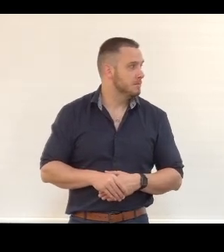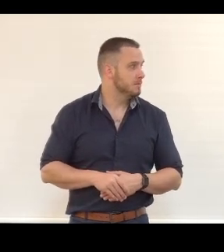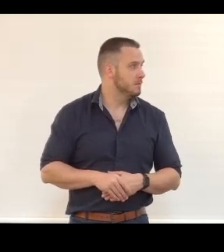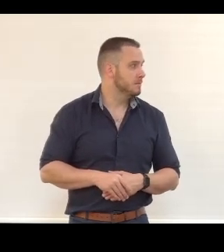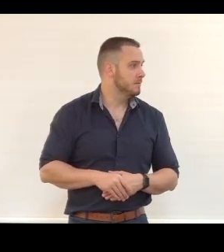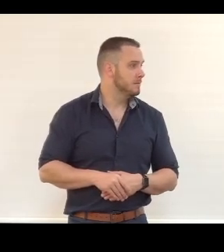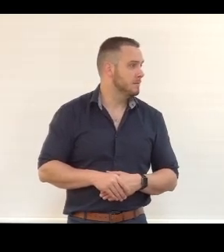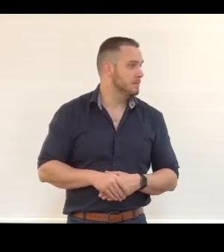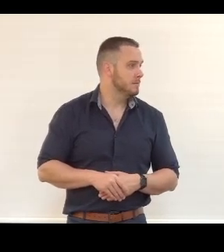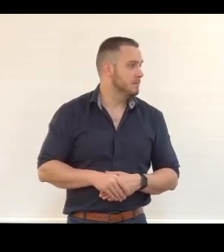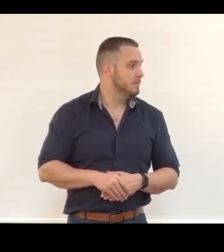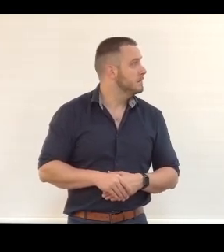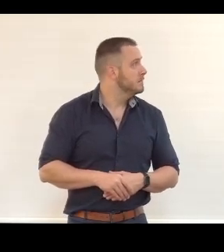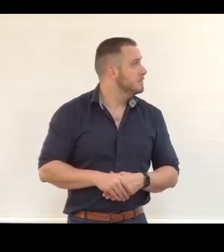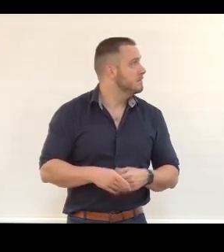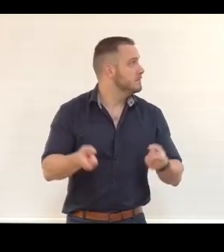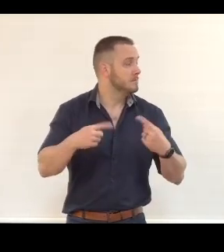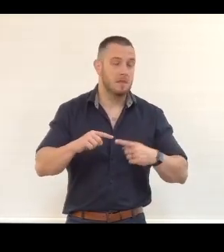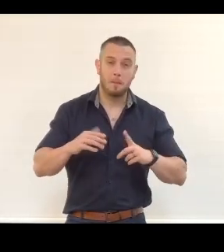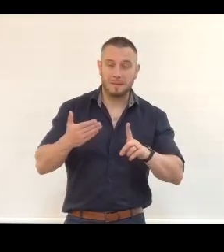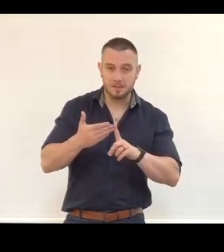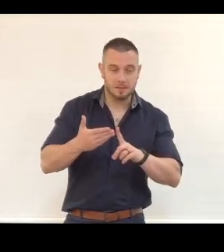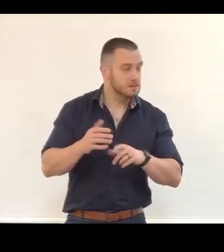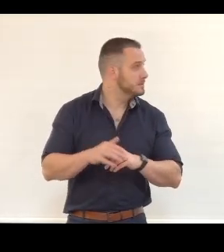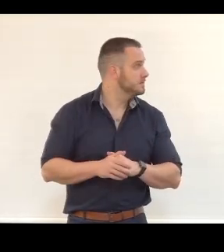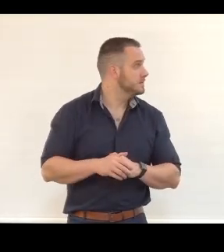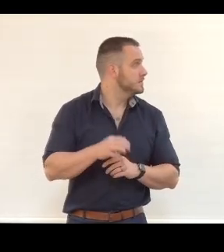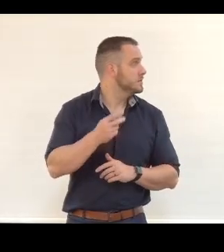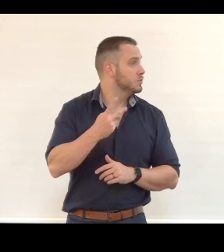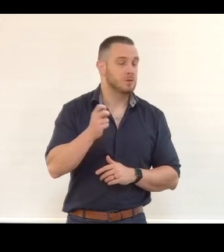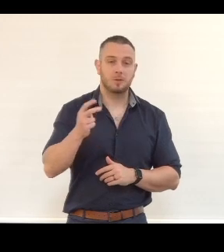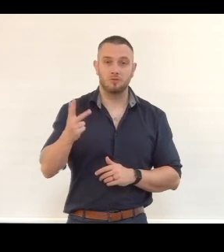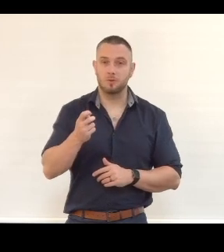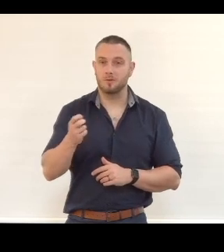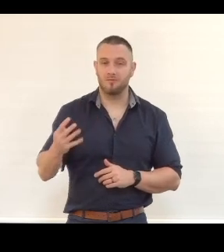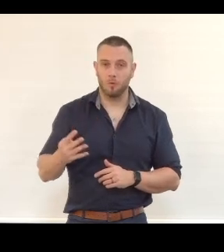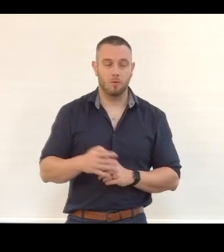pressure. Then about the missions, so again, about the most recent missions.